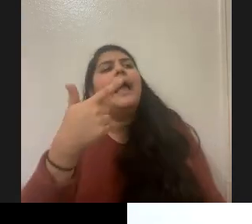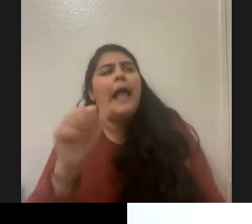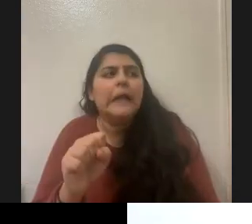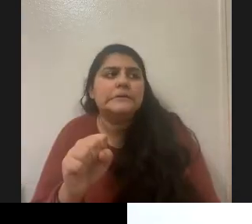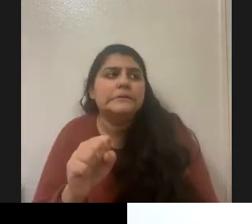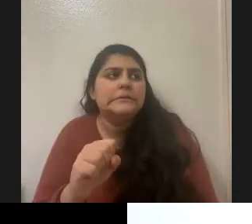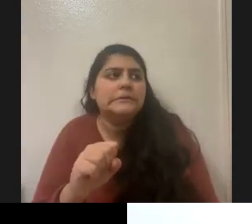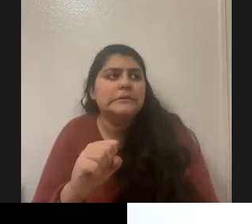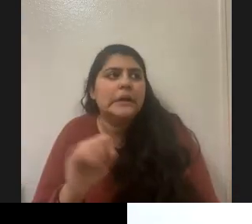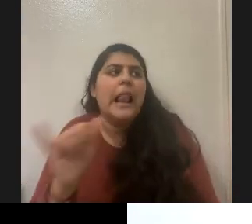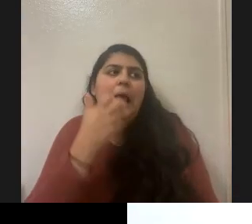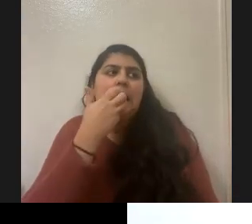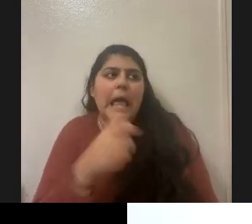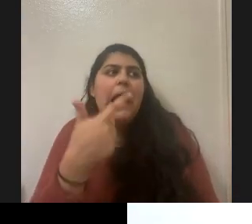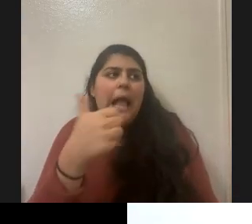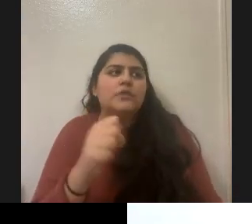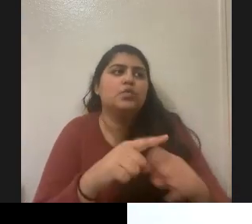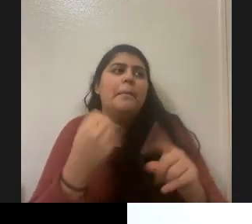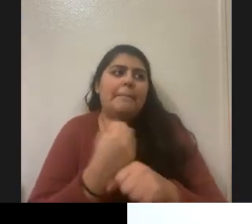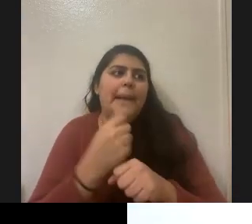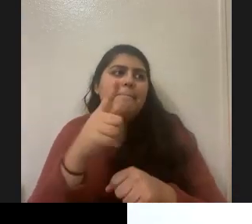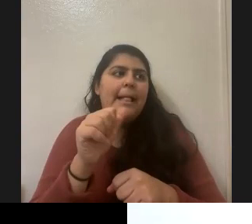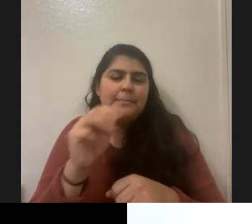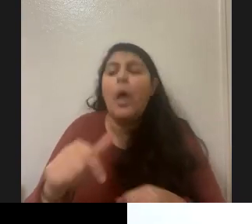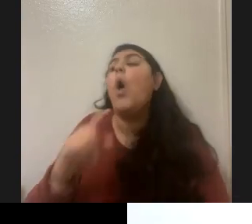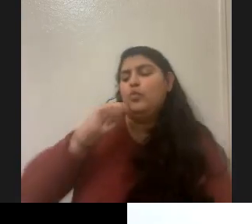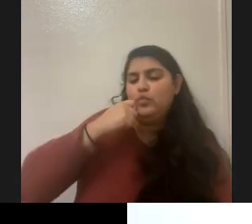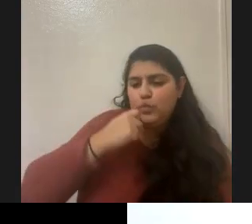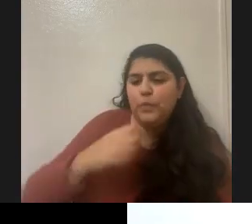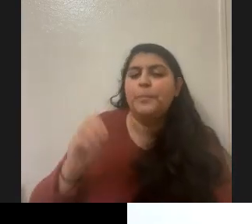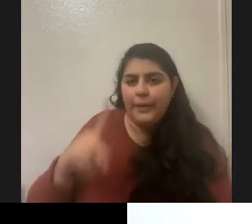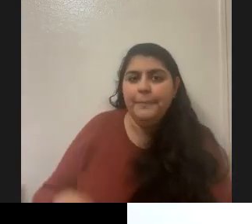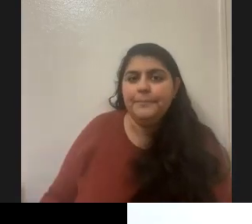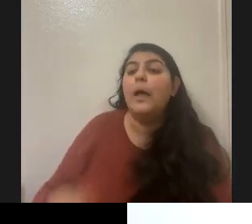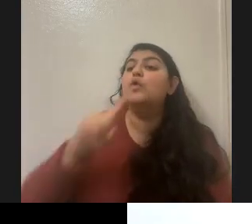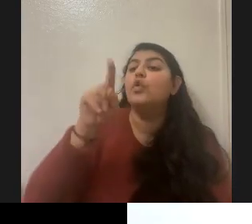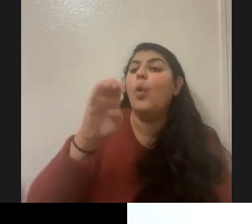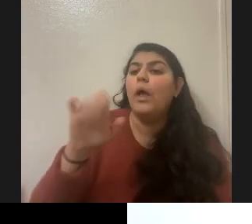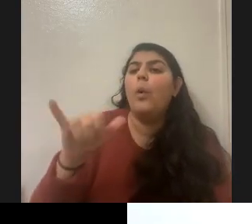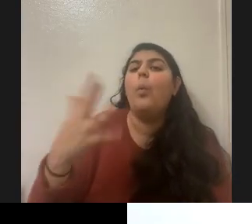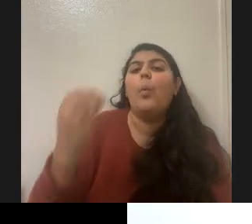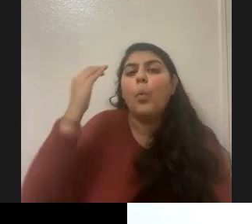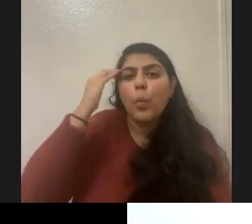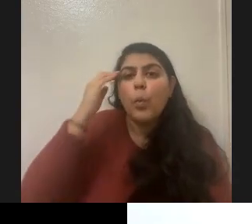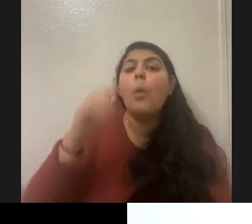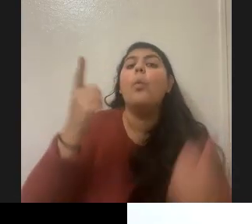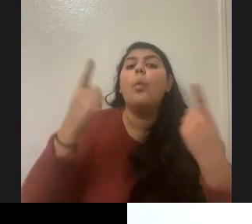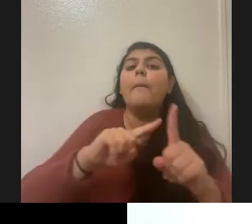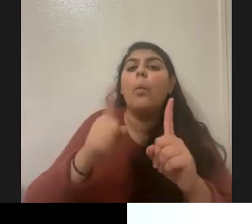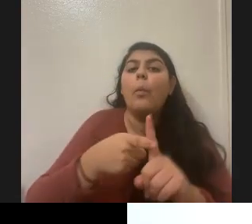usually, and we heat up that gas to make a plasma. Cool. Zoe would like to know what happens when plasma cools